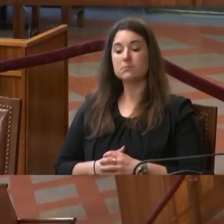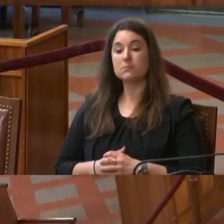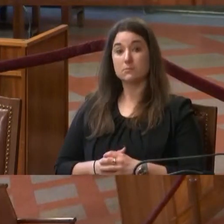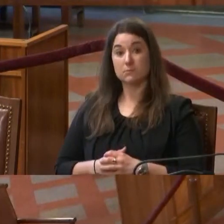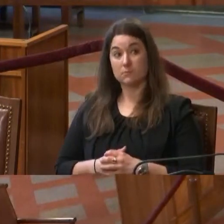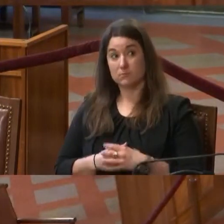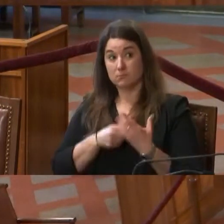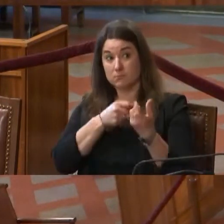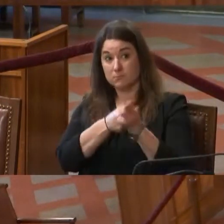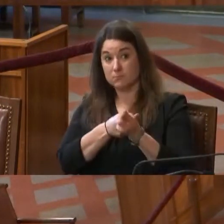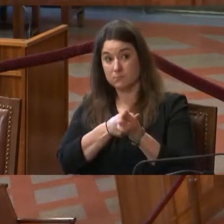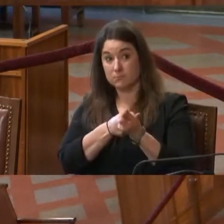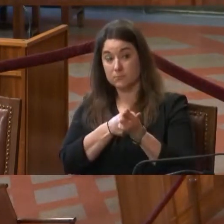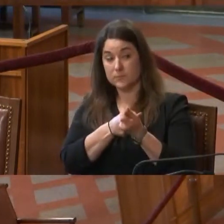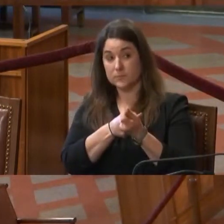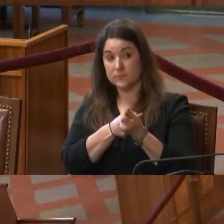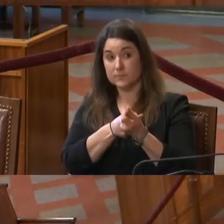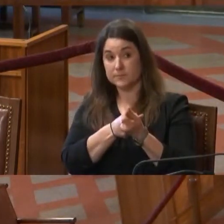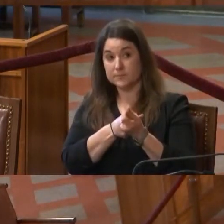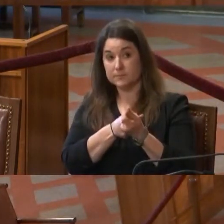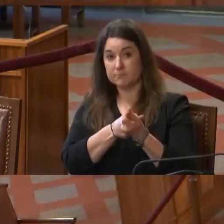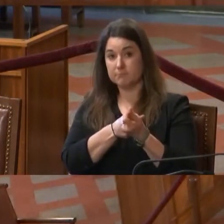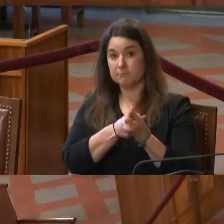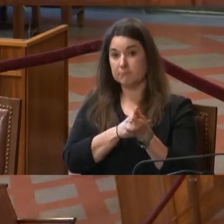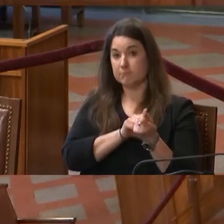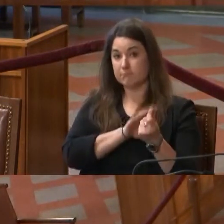All those in favor?